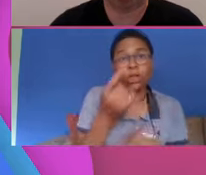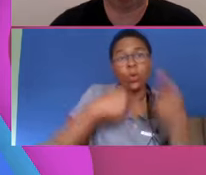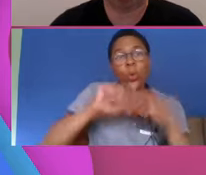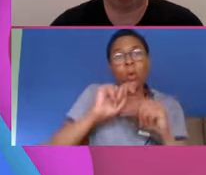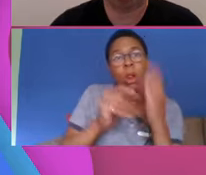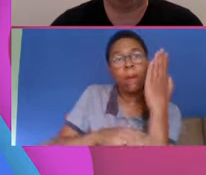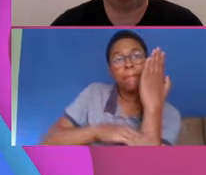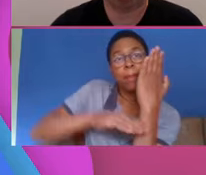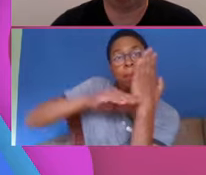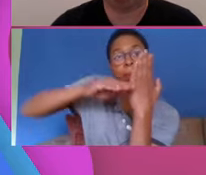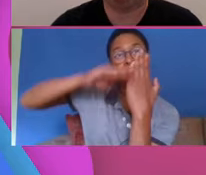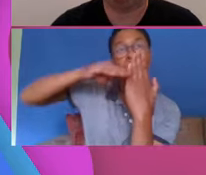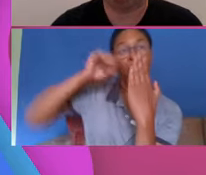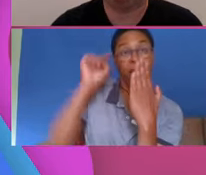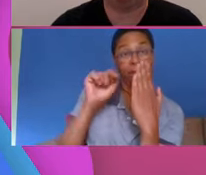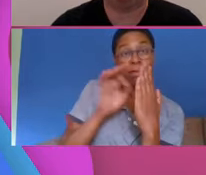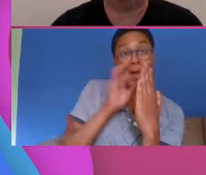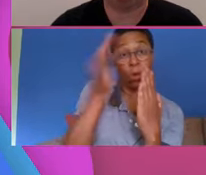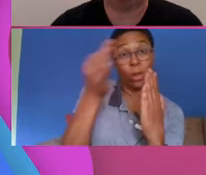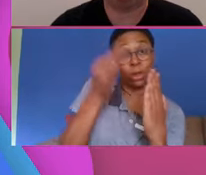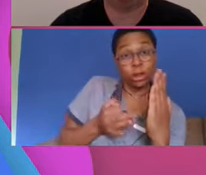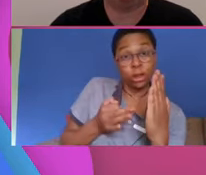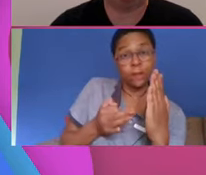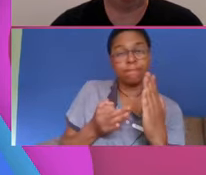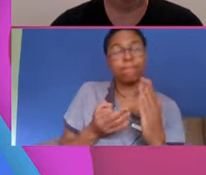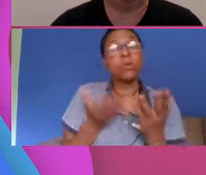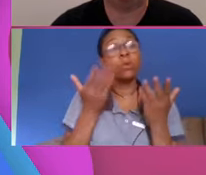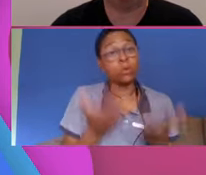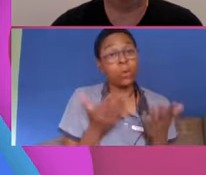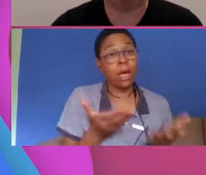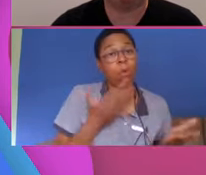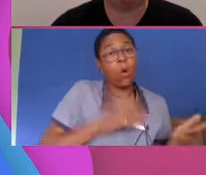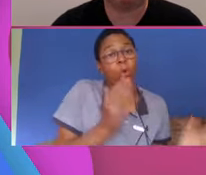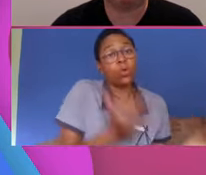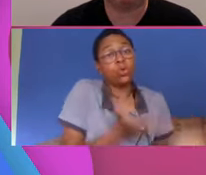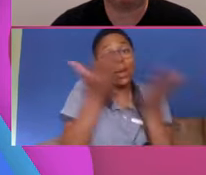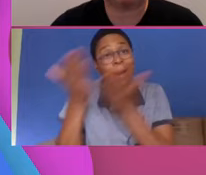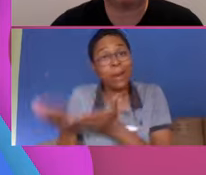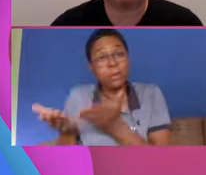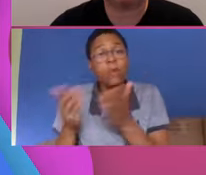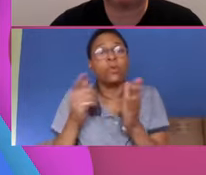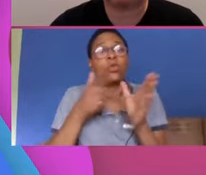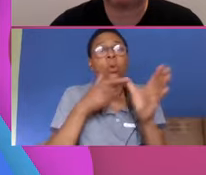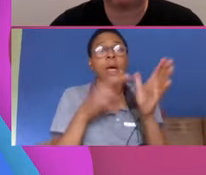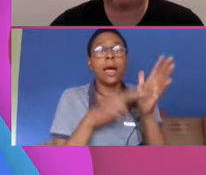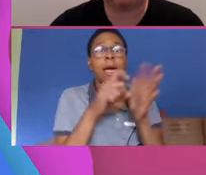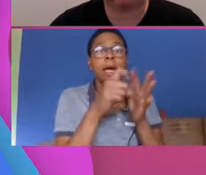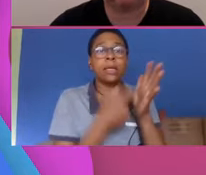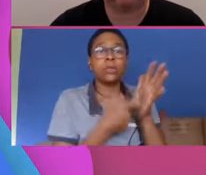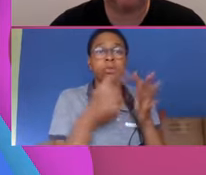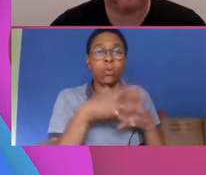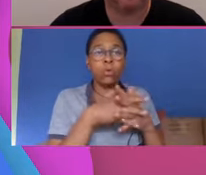So without any further ado, I'd like to hand you over to Andrew Hurst, our CEO.